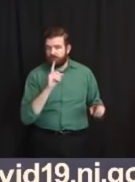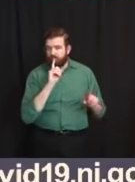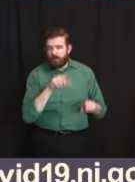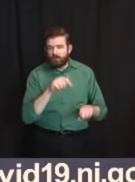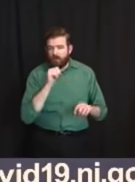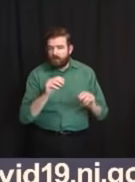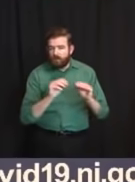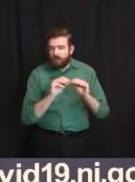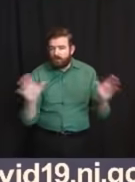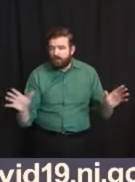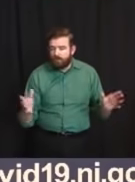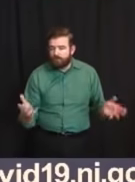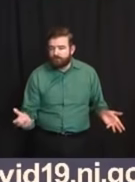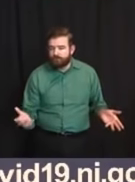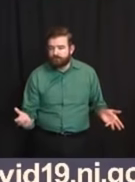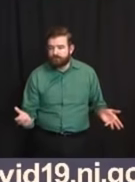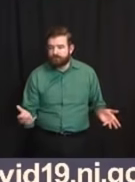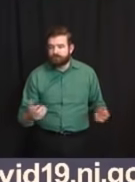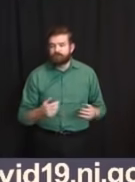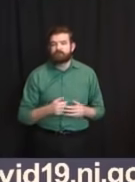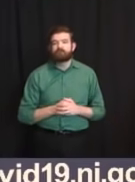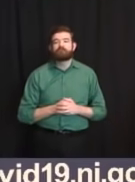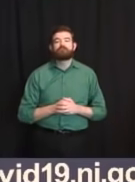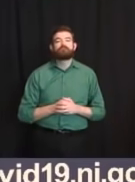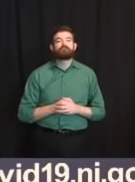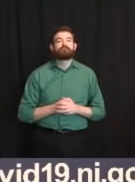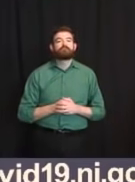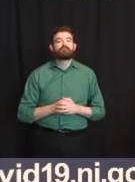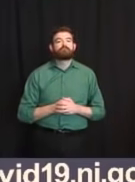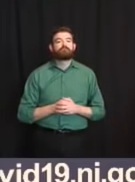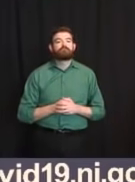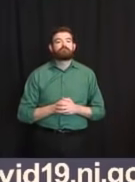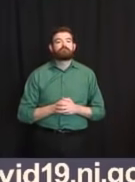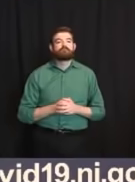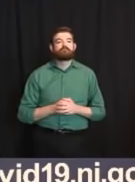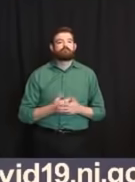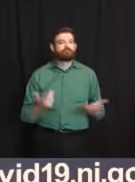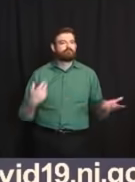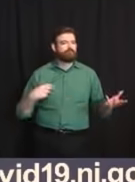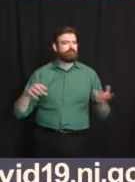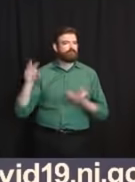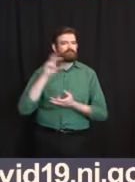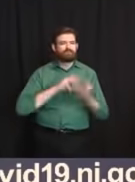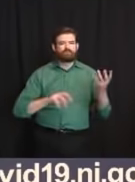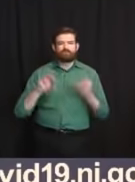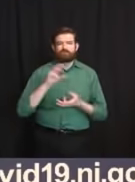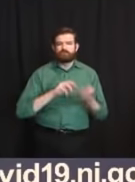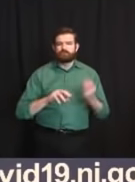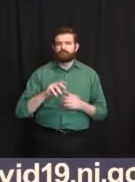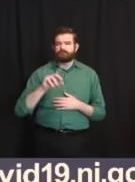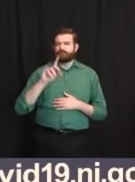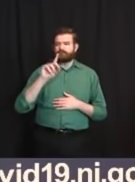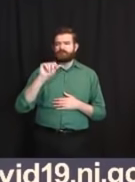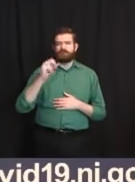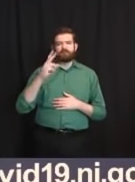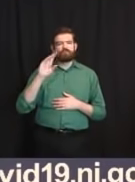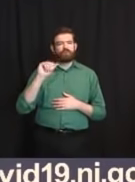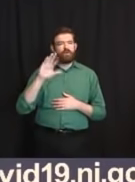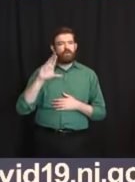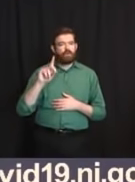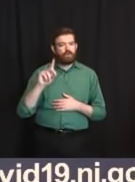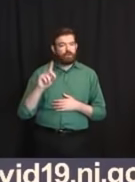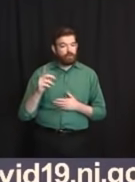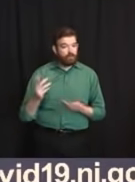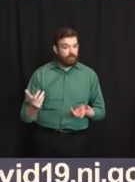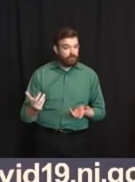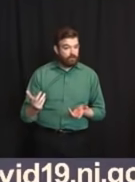Human Services just gives a once-a-week update, and there's some confusion over numbers in the dashboard. Will we be able to get regular updates at